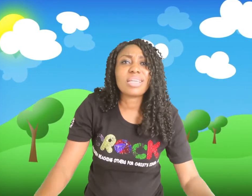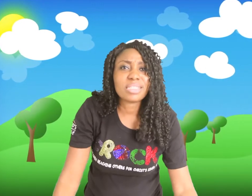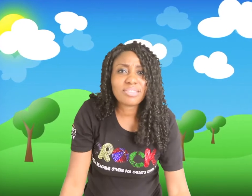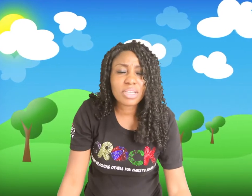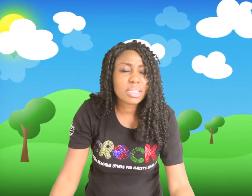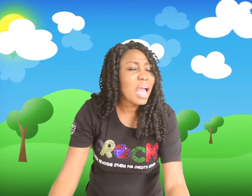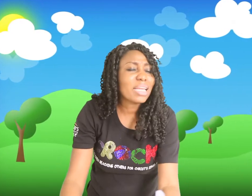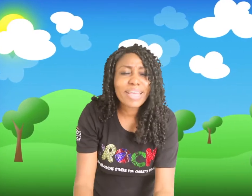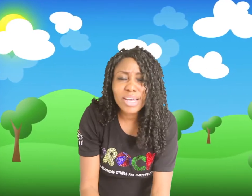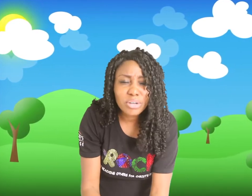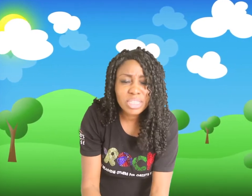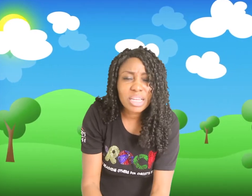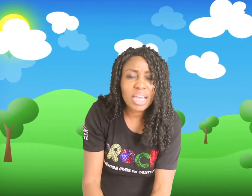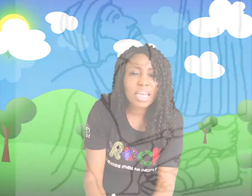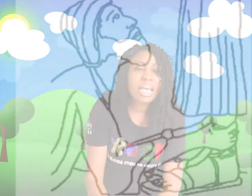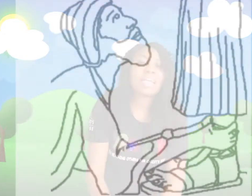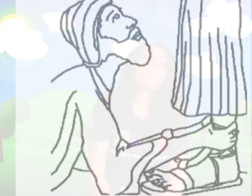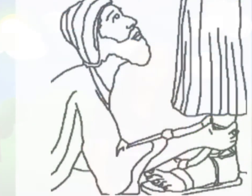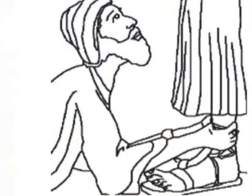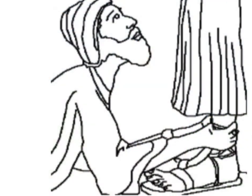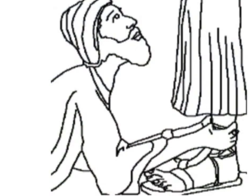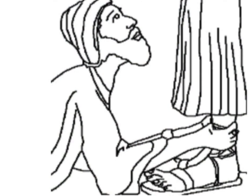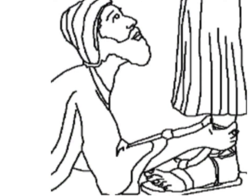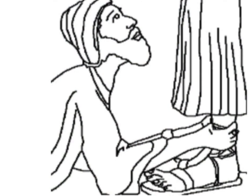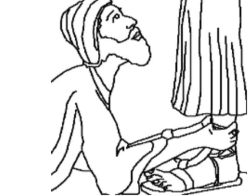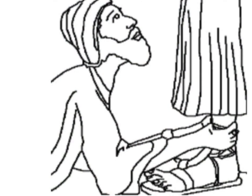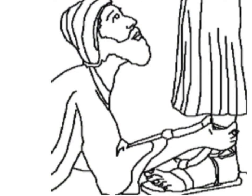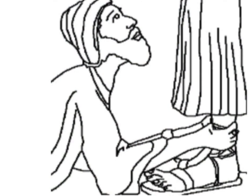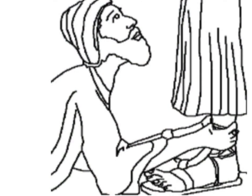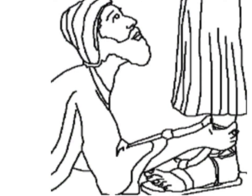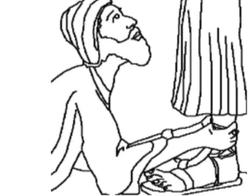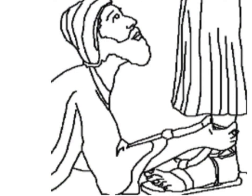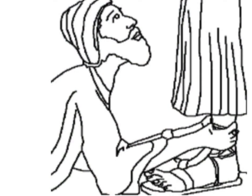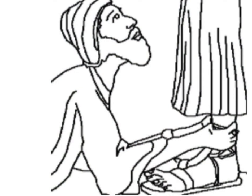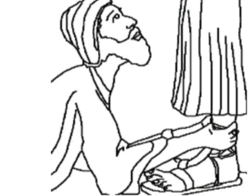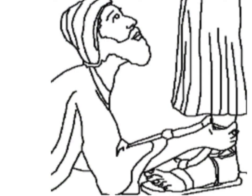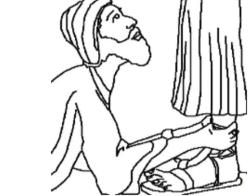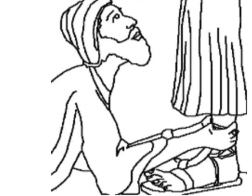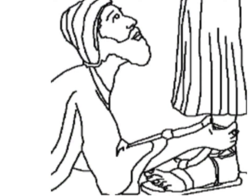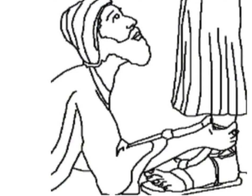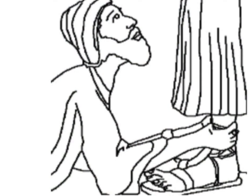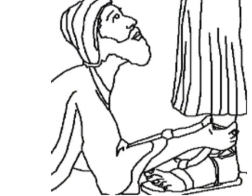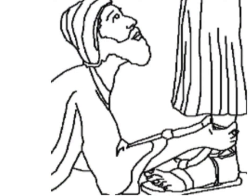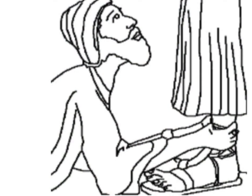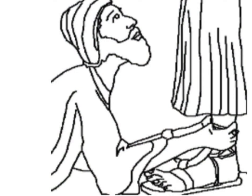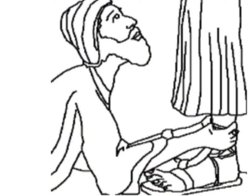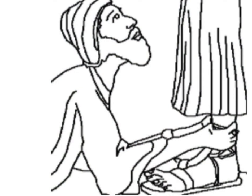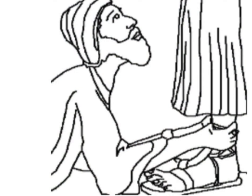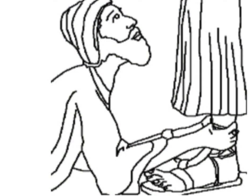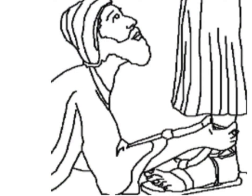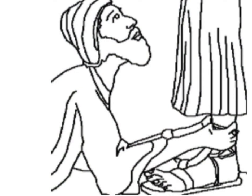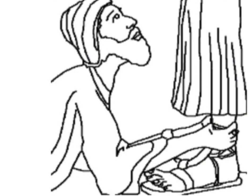lay down at his feet and held his leg. And he was begging, Jesus, please, please, come to my